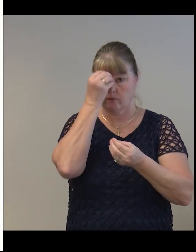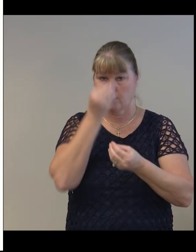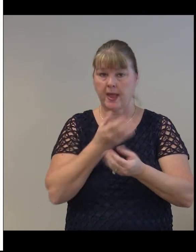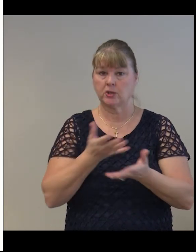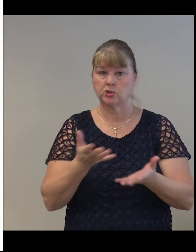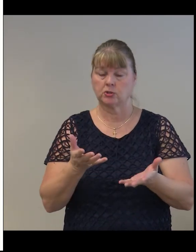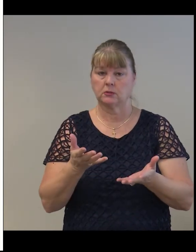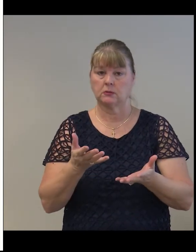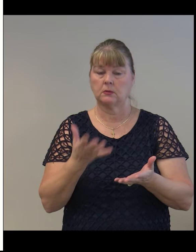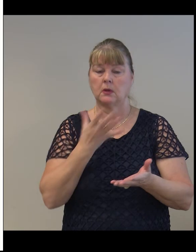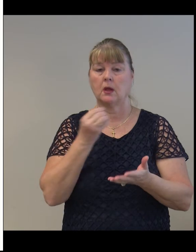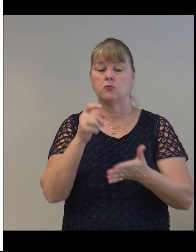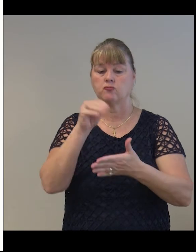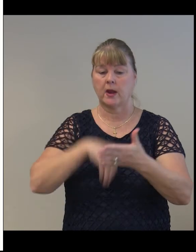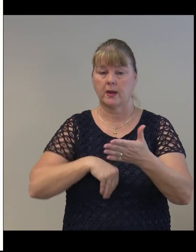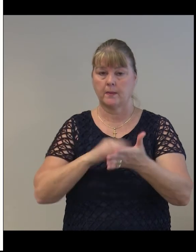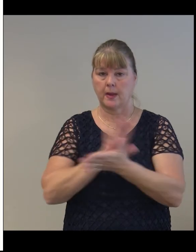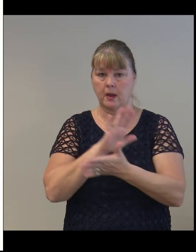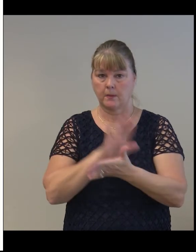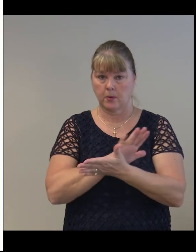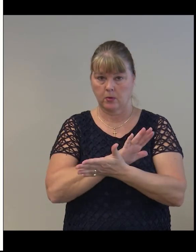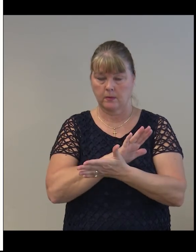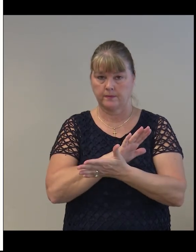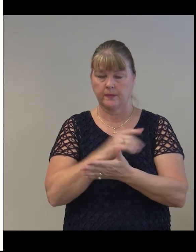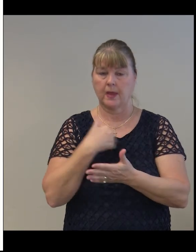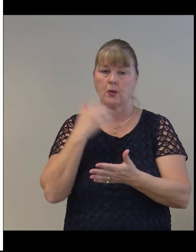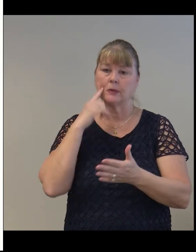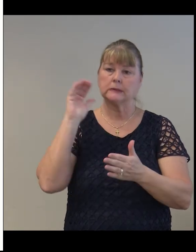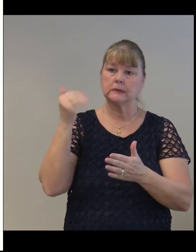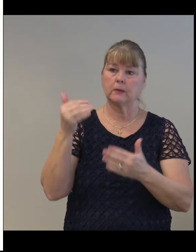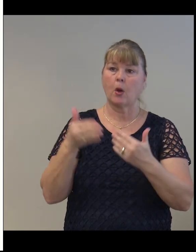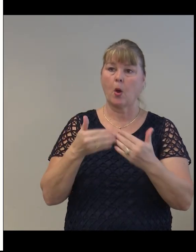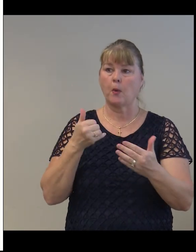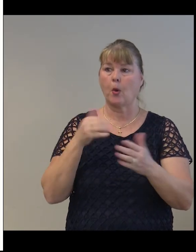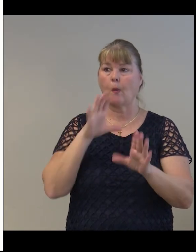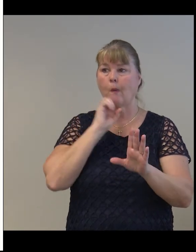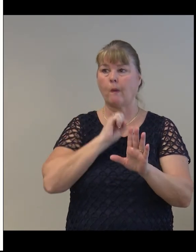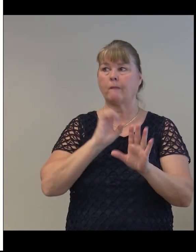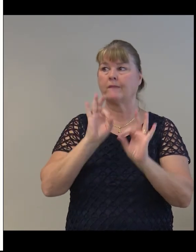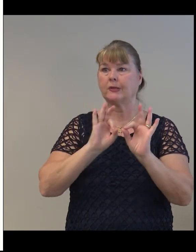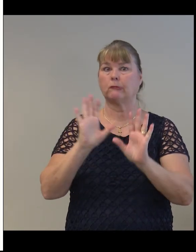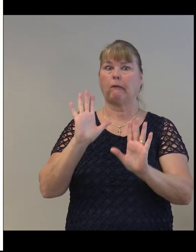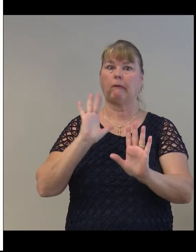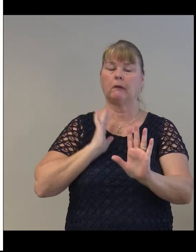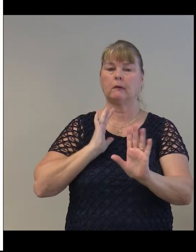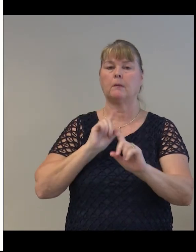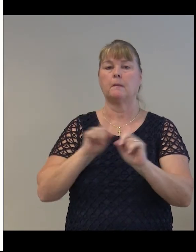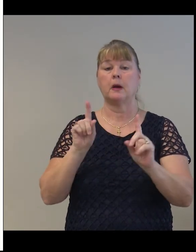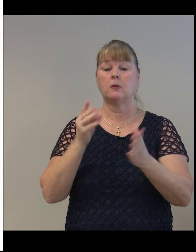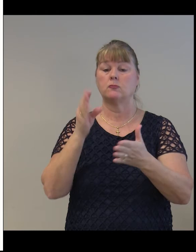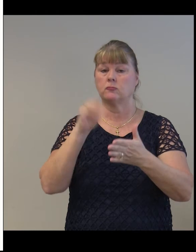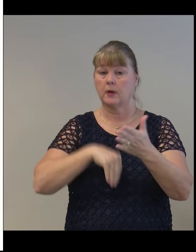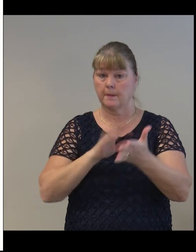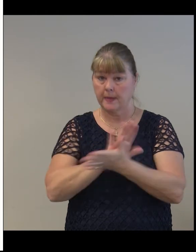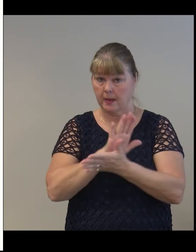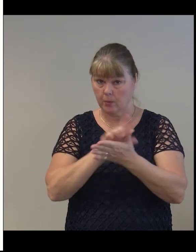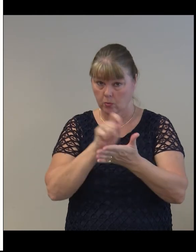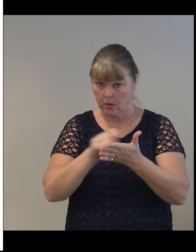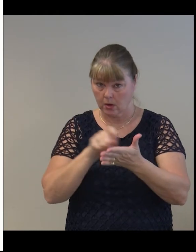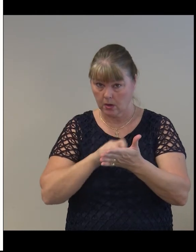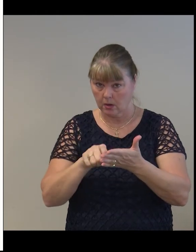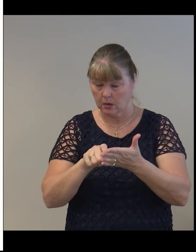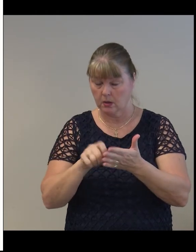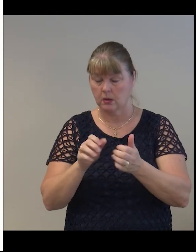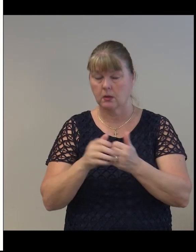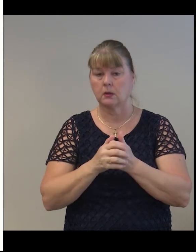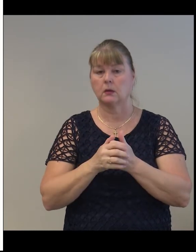collect information and write it down on a piece of paper. I know it seems almost archaic to write things down on a